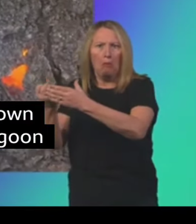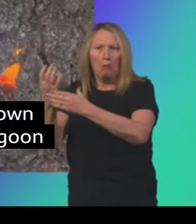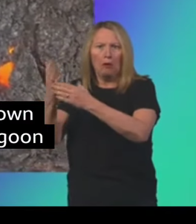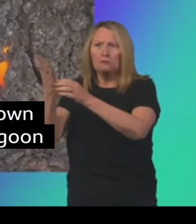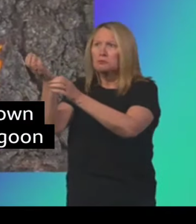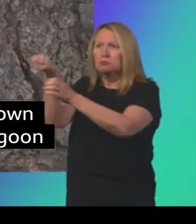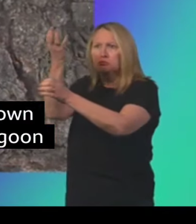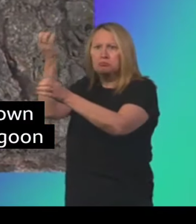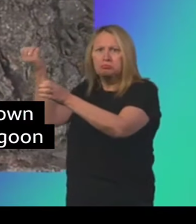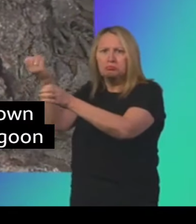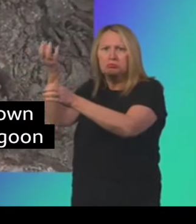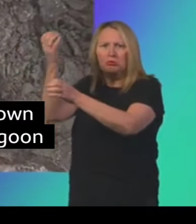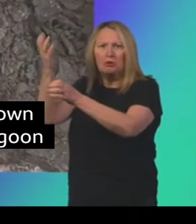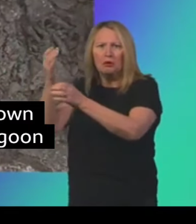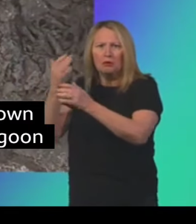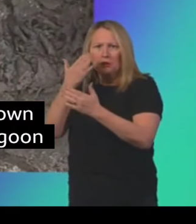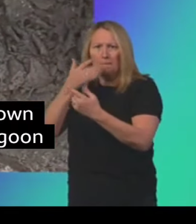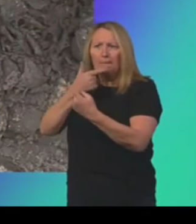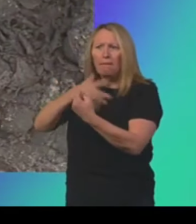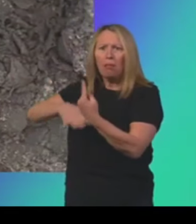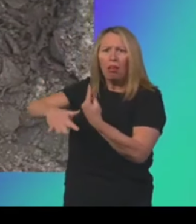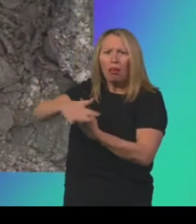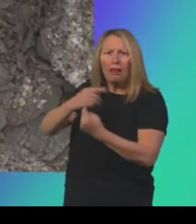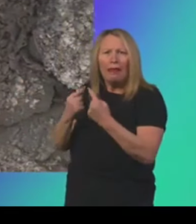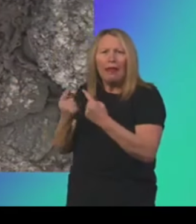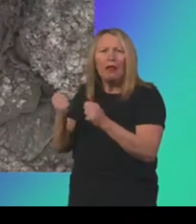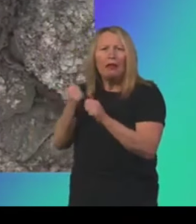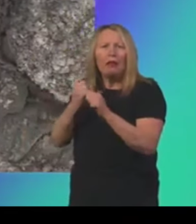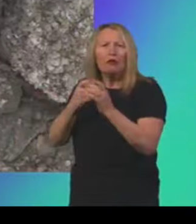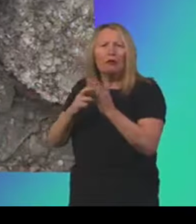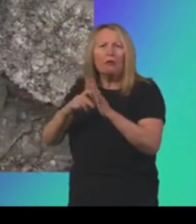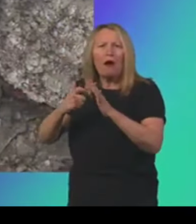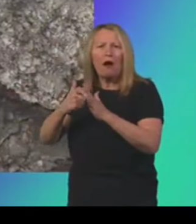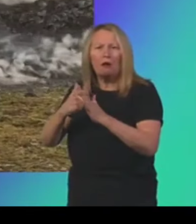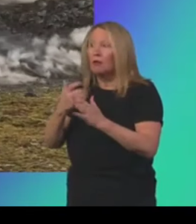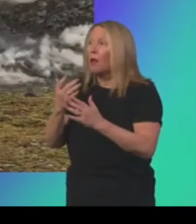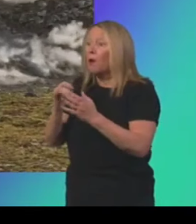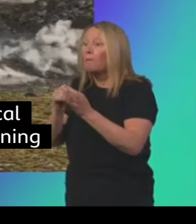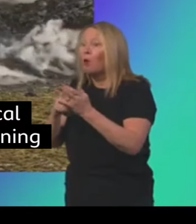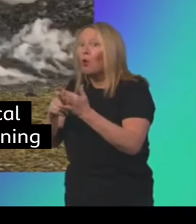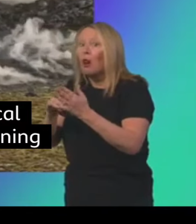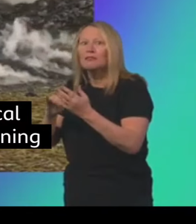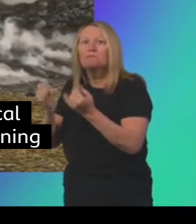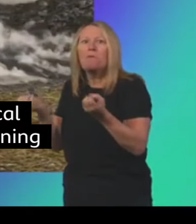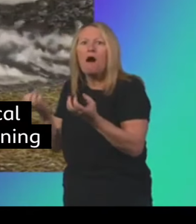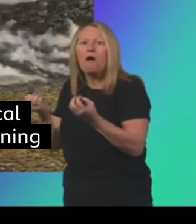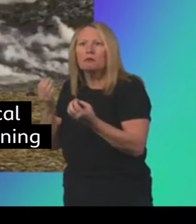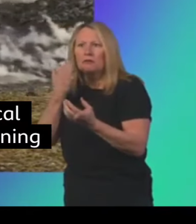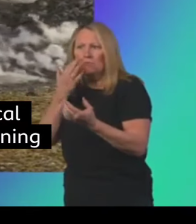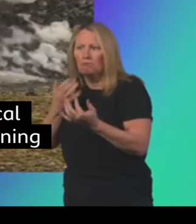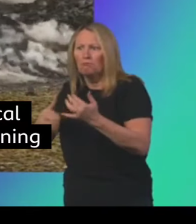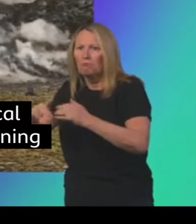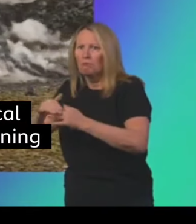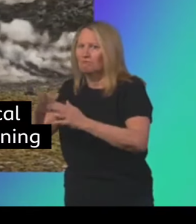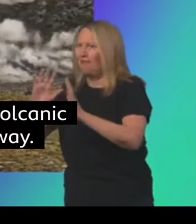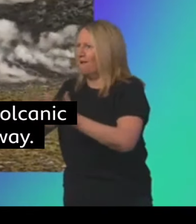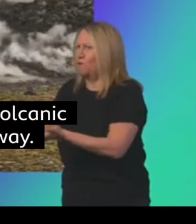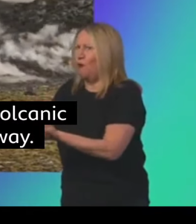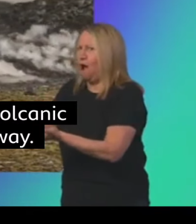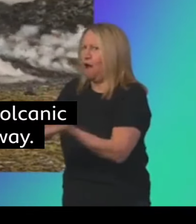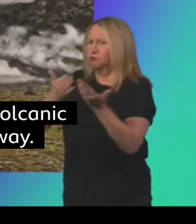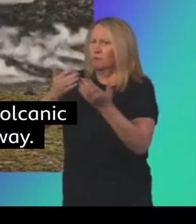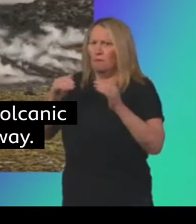again. People living in the nearby town of Grindavik and the Blue Lagoon Spa, one of Iceland's biggest tourist attractions, have been evacuated by